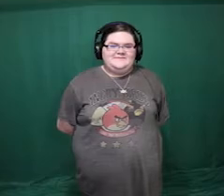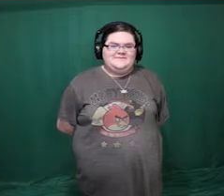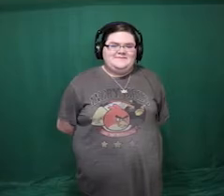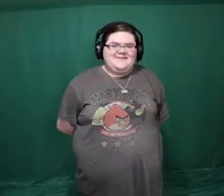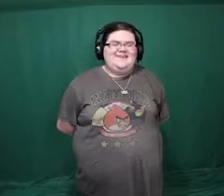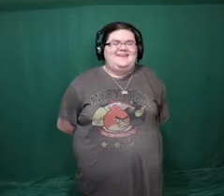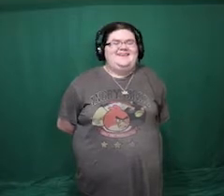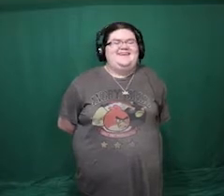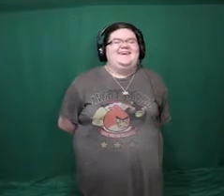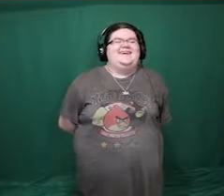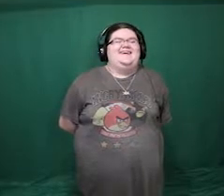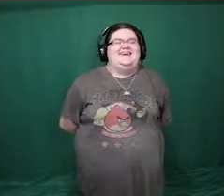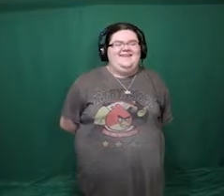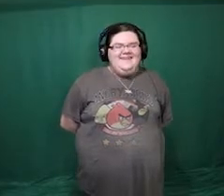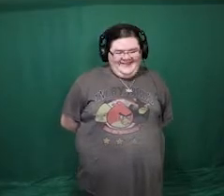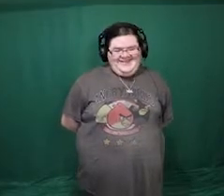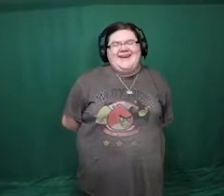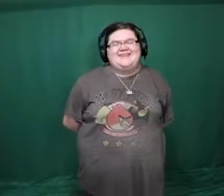with JJ.